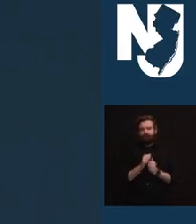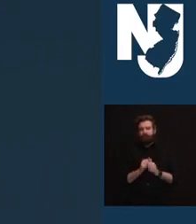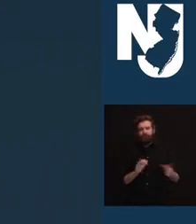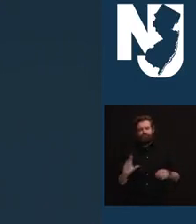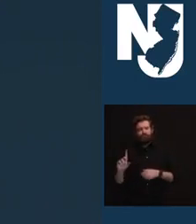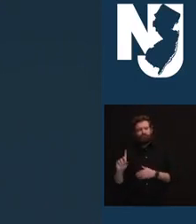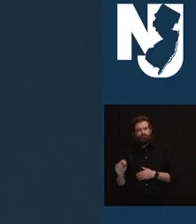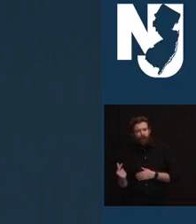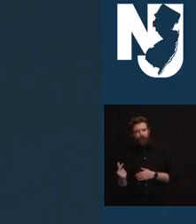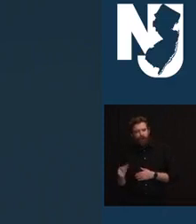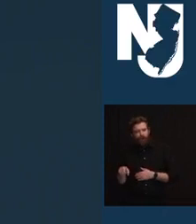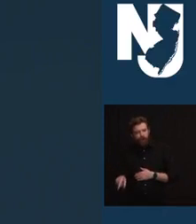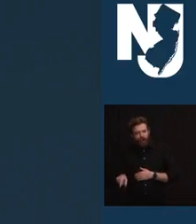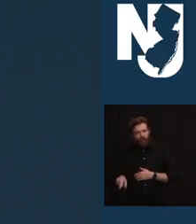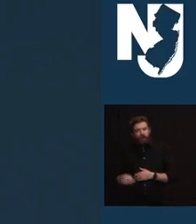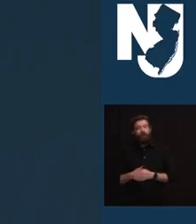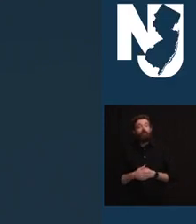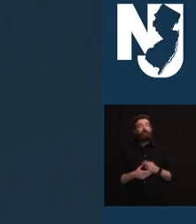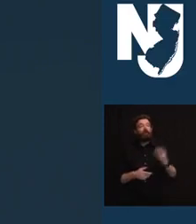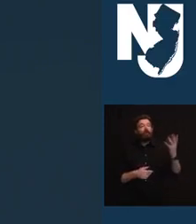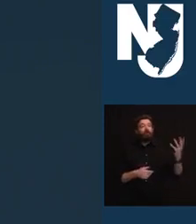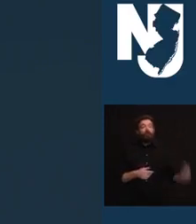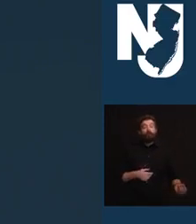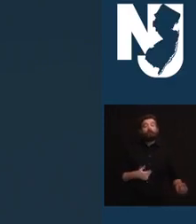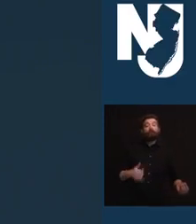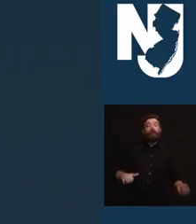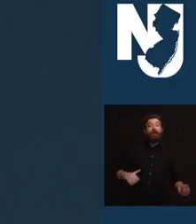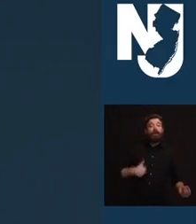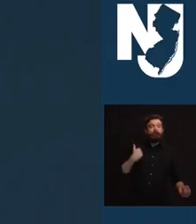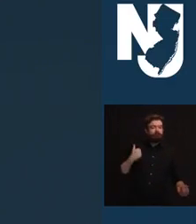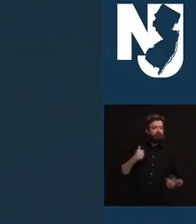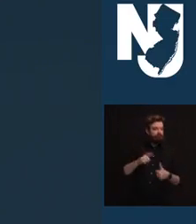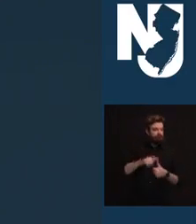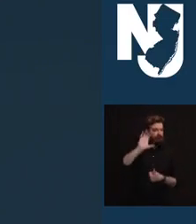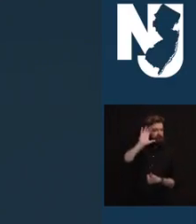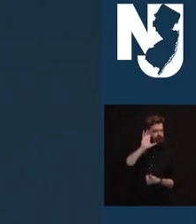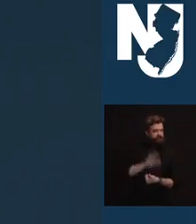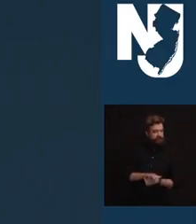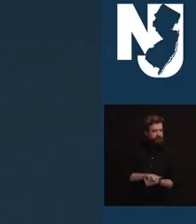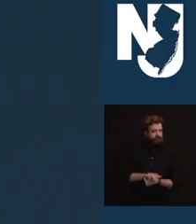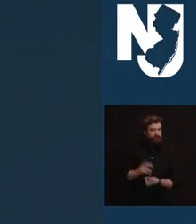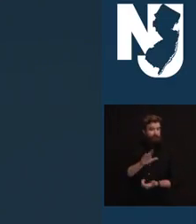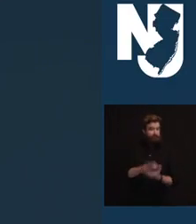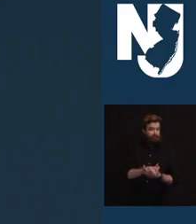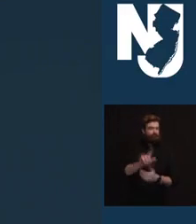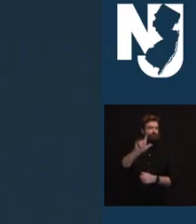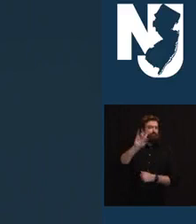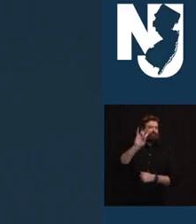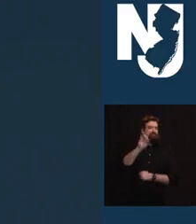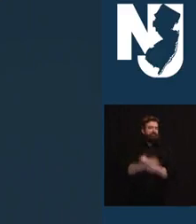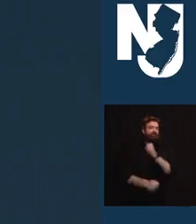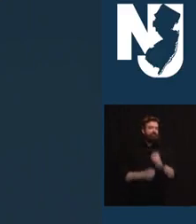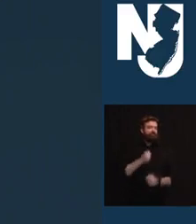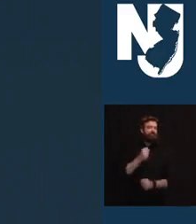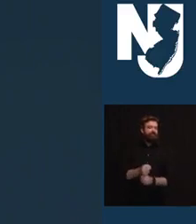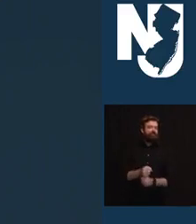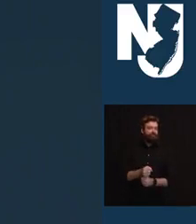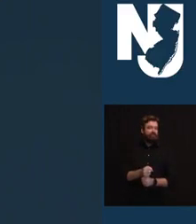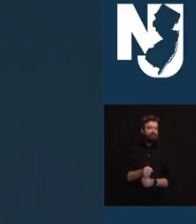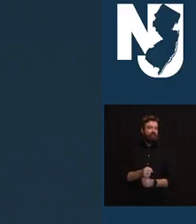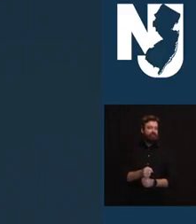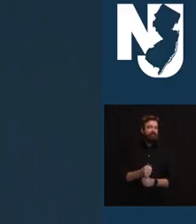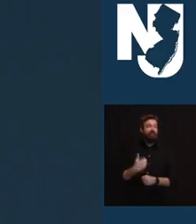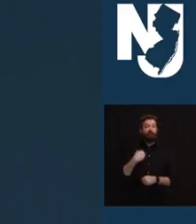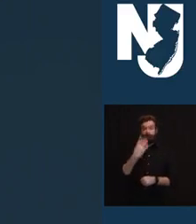is survived by her husband of 27 years of marriage, Deke, and by their 4 children,